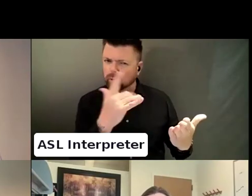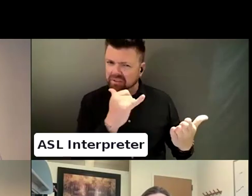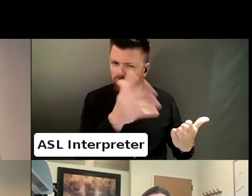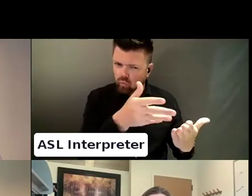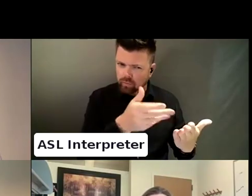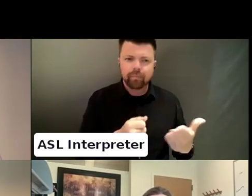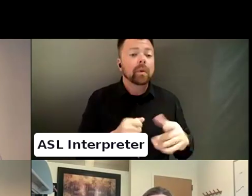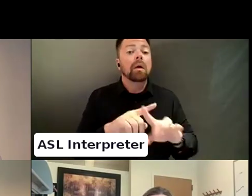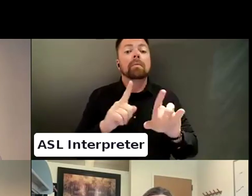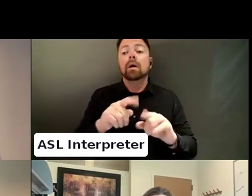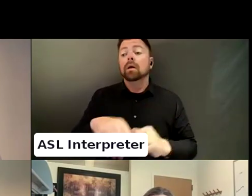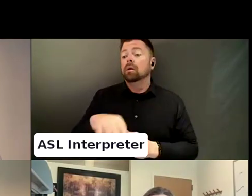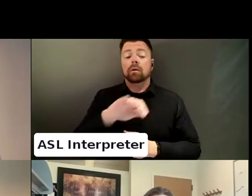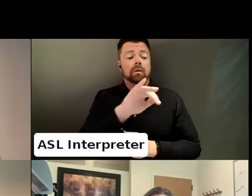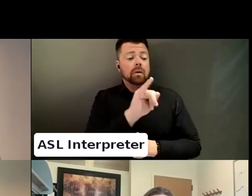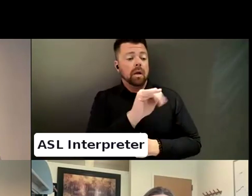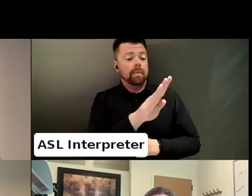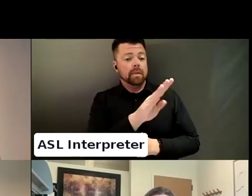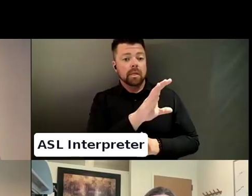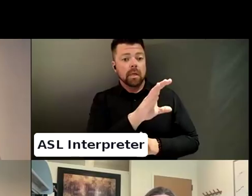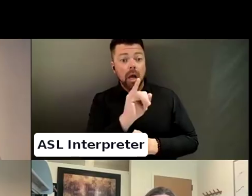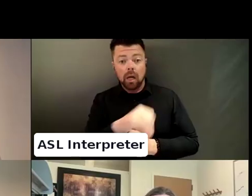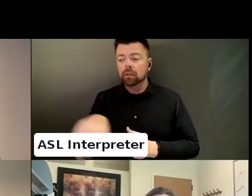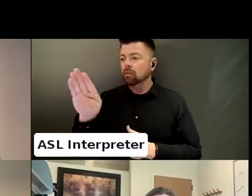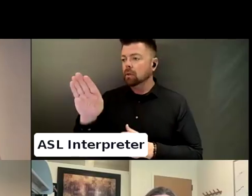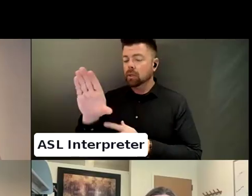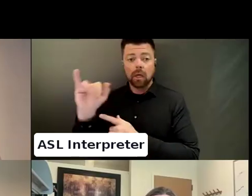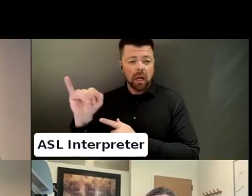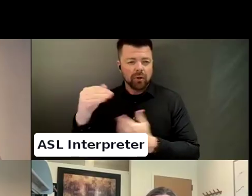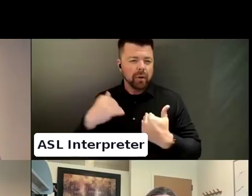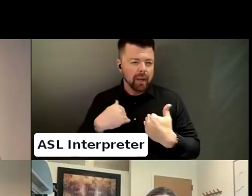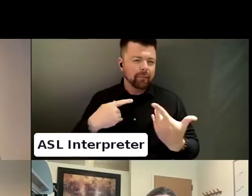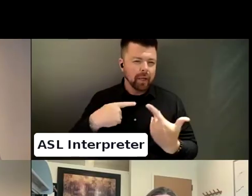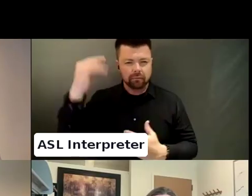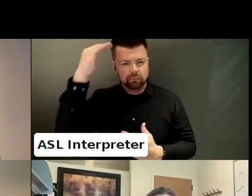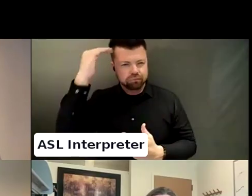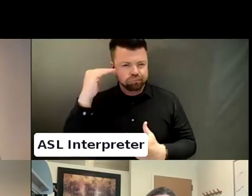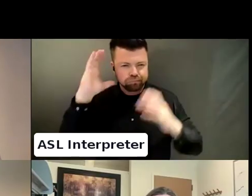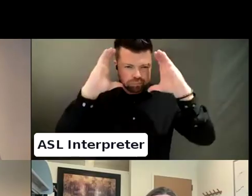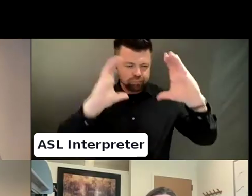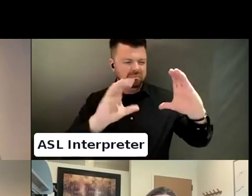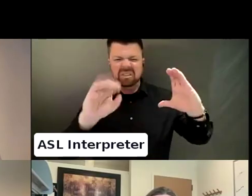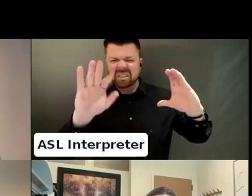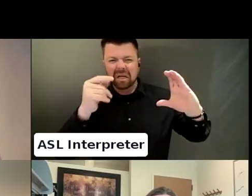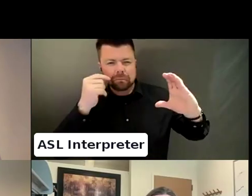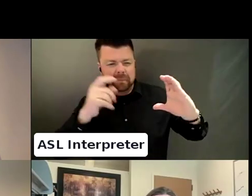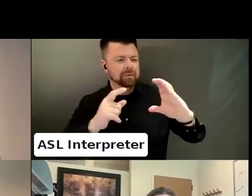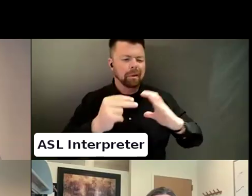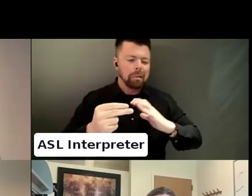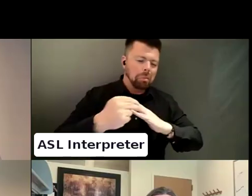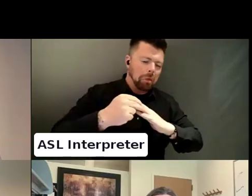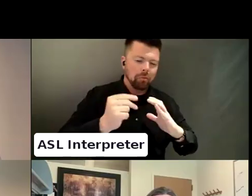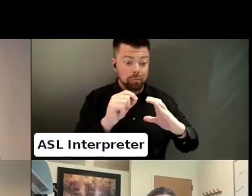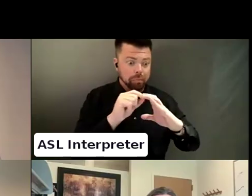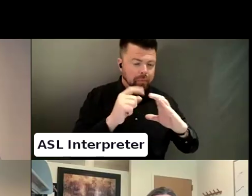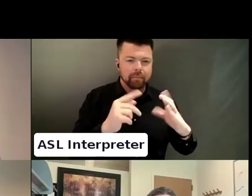and BCIs that would be placed on the scalp. And then you also alluded to some other types of external devices,